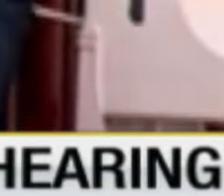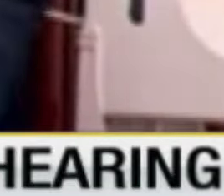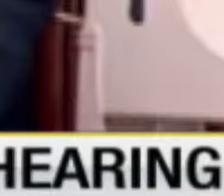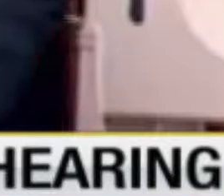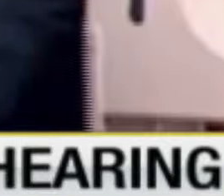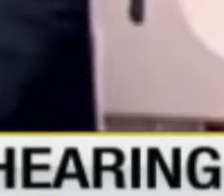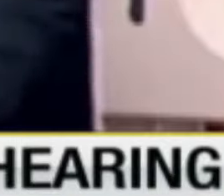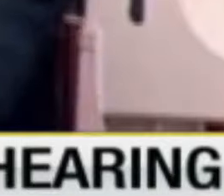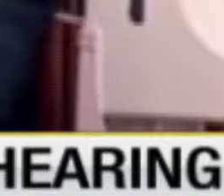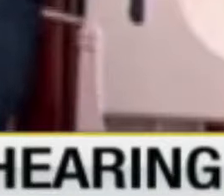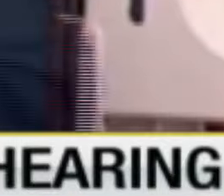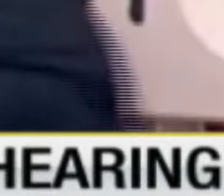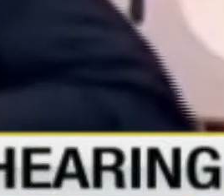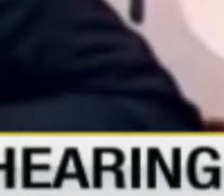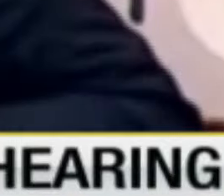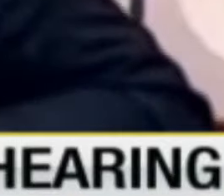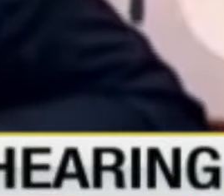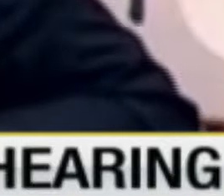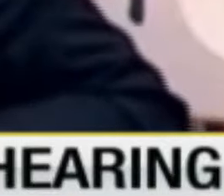serious breakdown of governance in Meru.